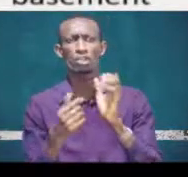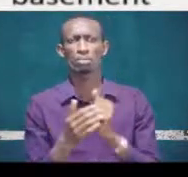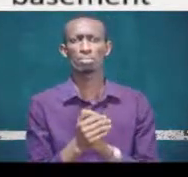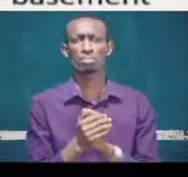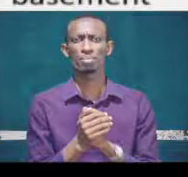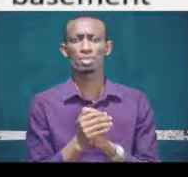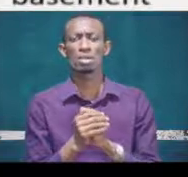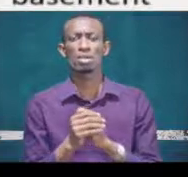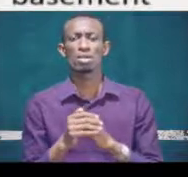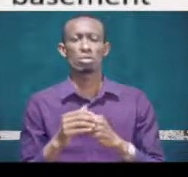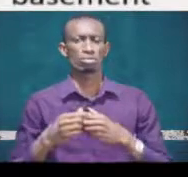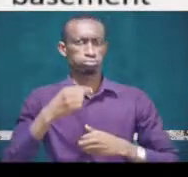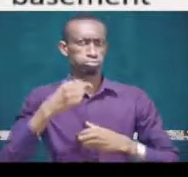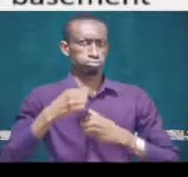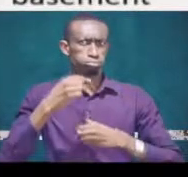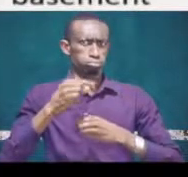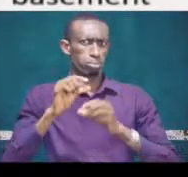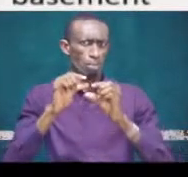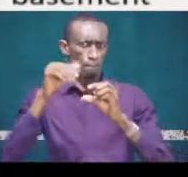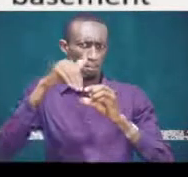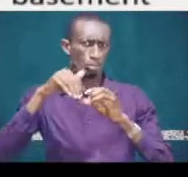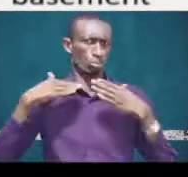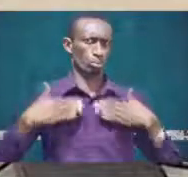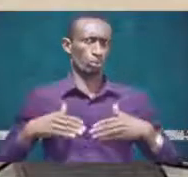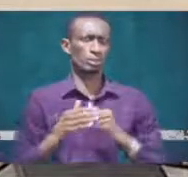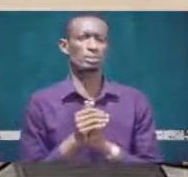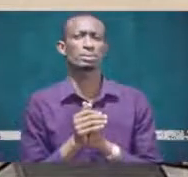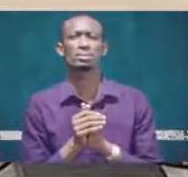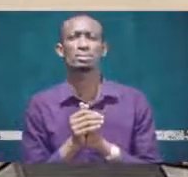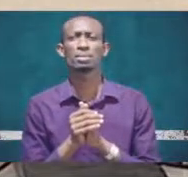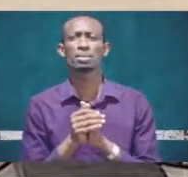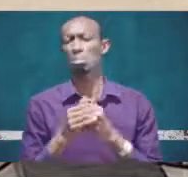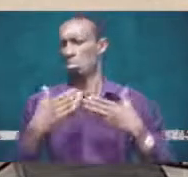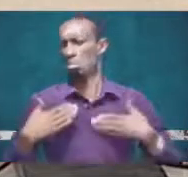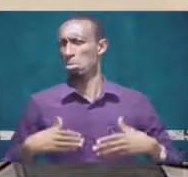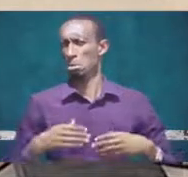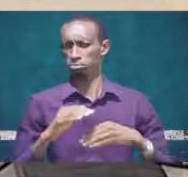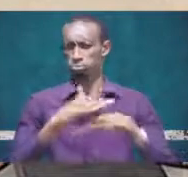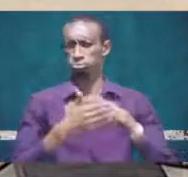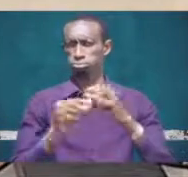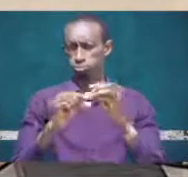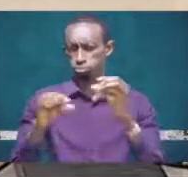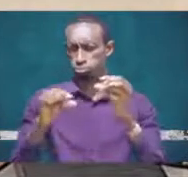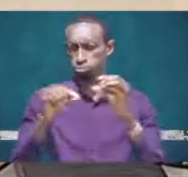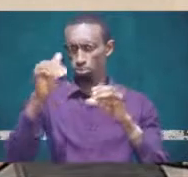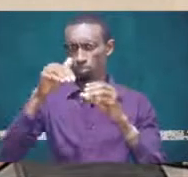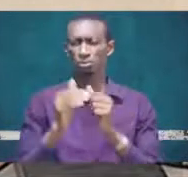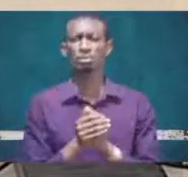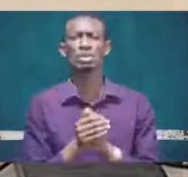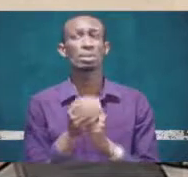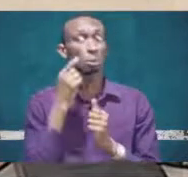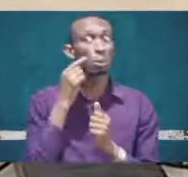the throat, your windpipe or trachea, and others, those are body cavities. So we find